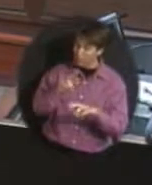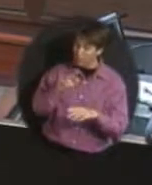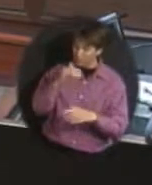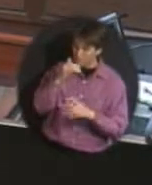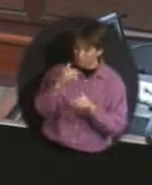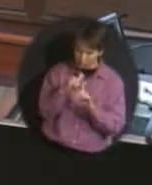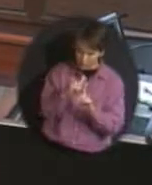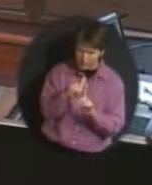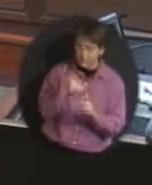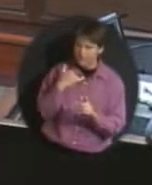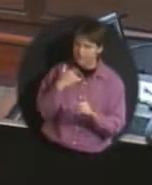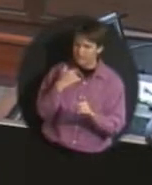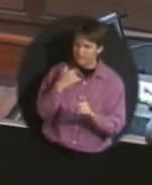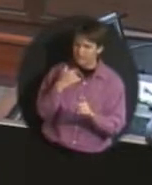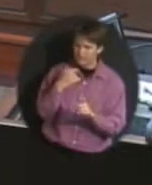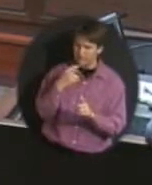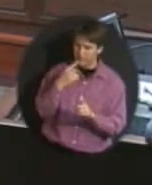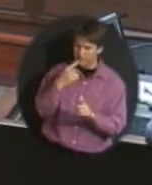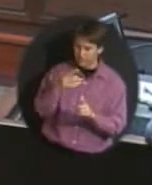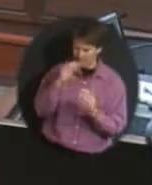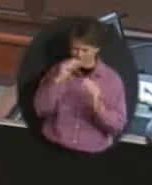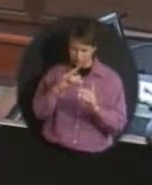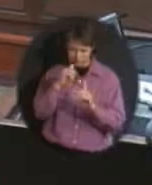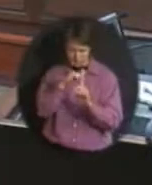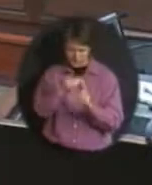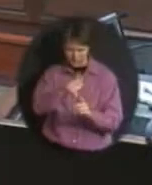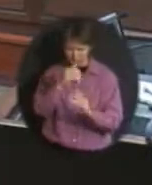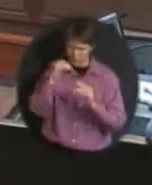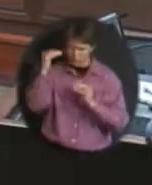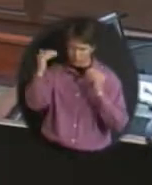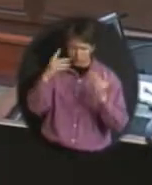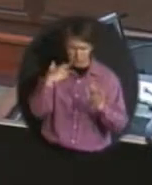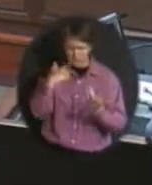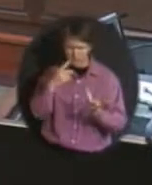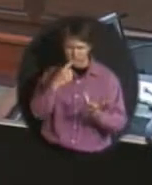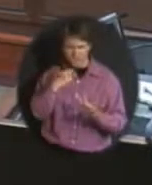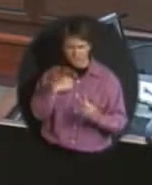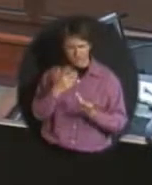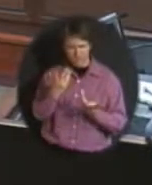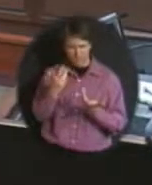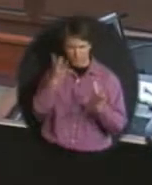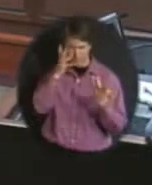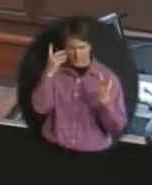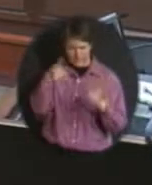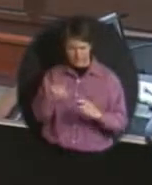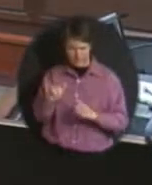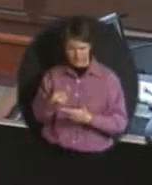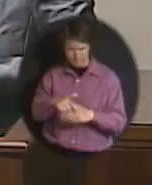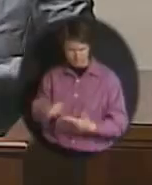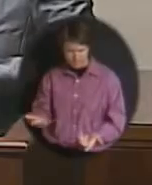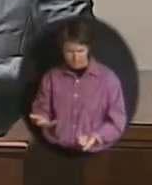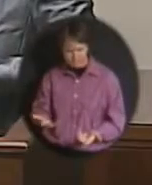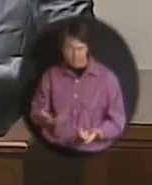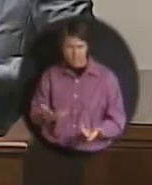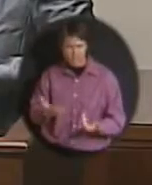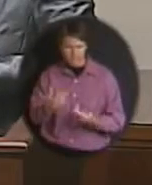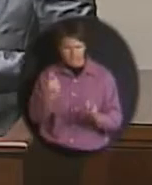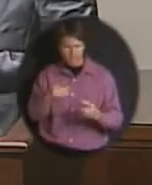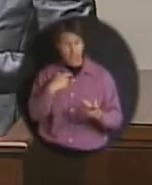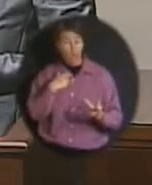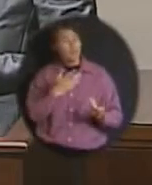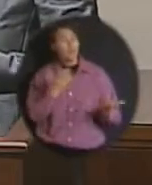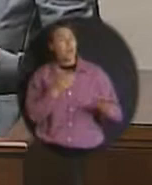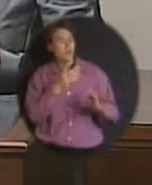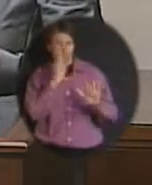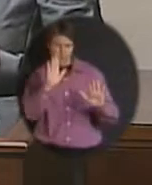see to a teacher or other adult. Give me walk me through what would happen from that point on. Here's what should be happening.